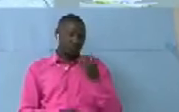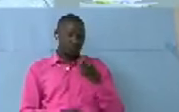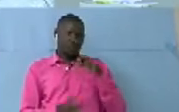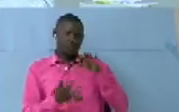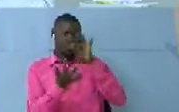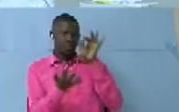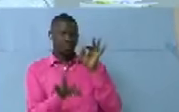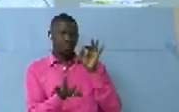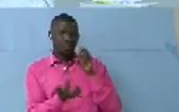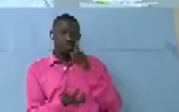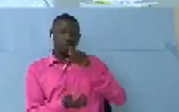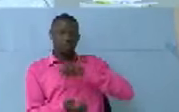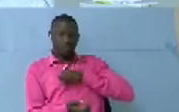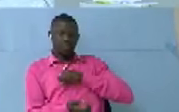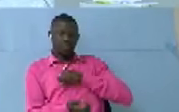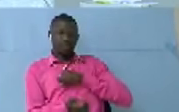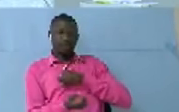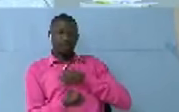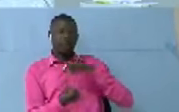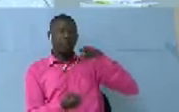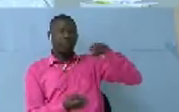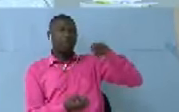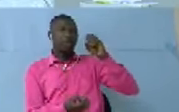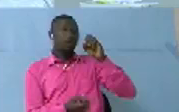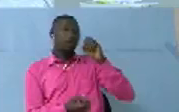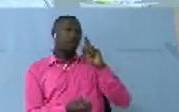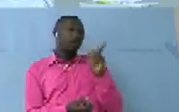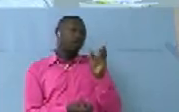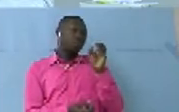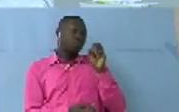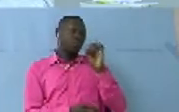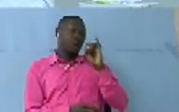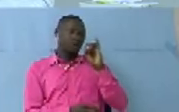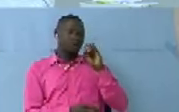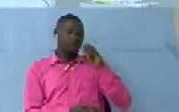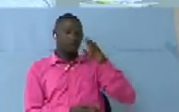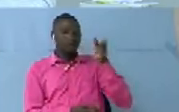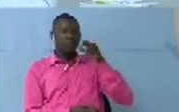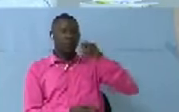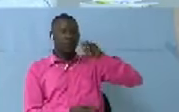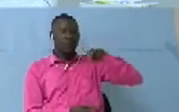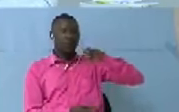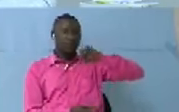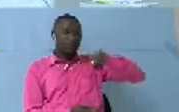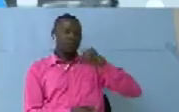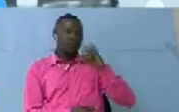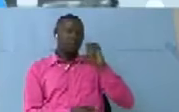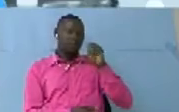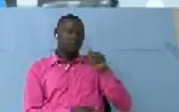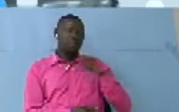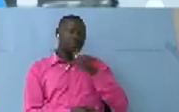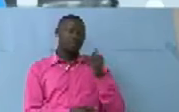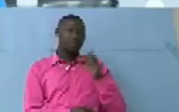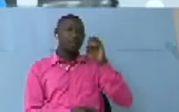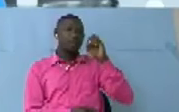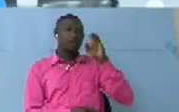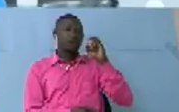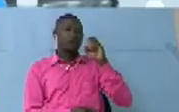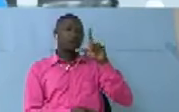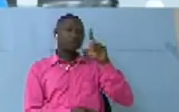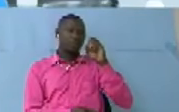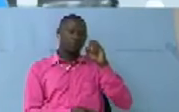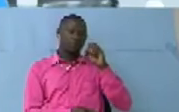Yourself? Jafaru? Nogayunjai? Nogayunjai? On Solo Sunday? On Solo Sunday. What happened? Okay. We were made